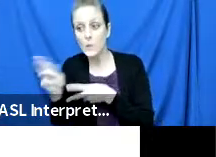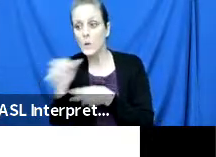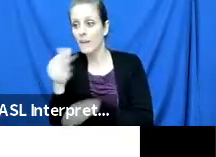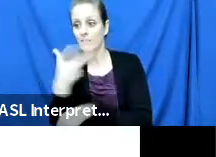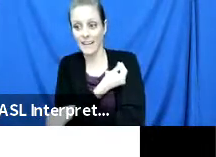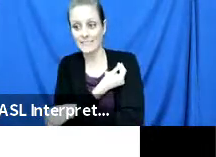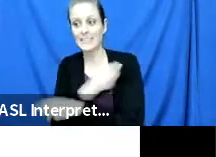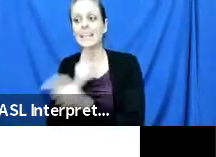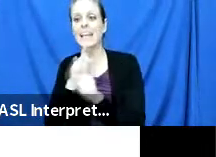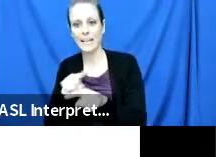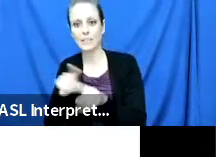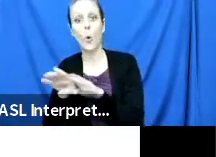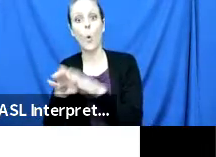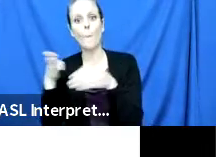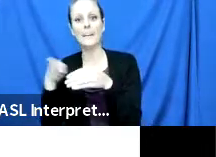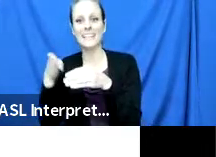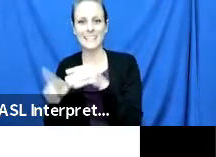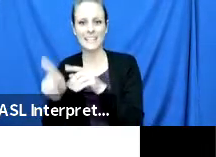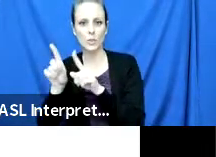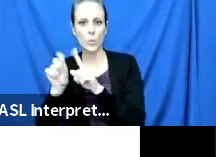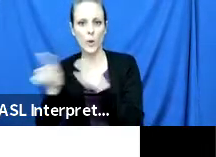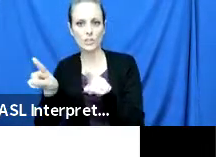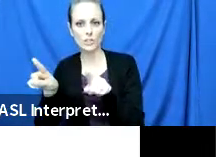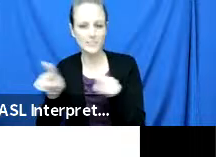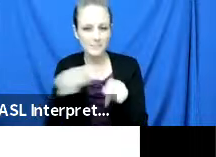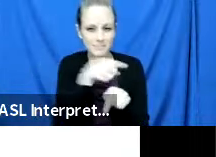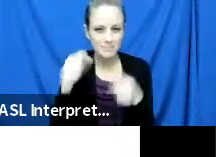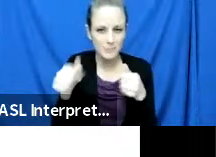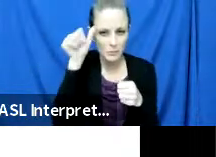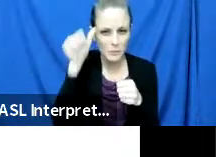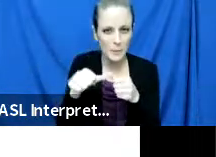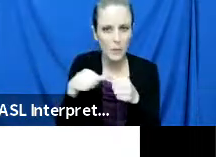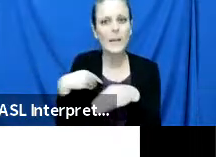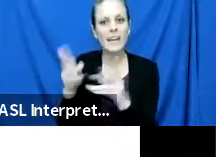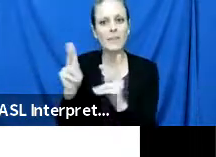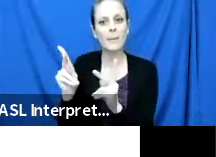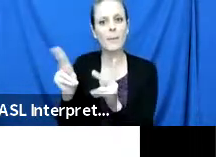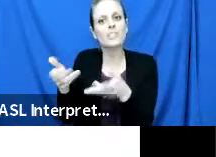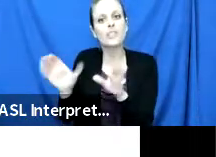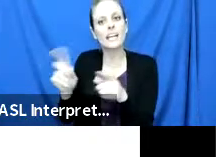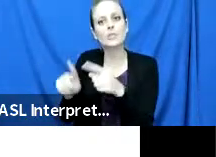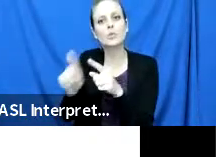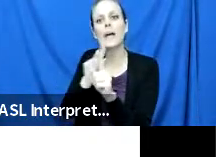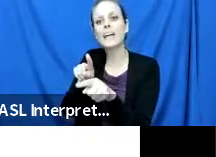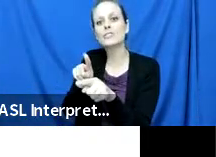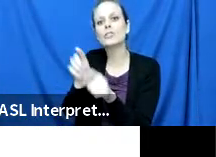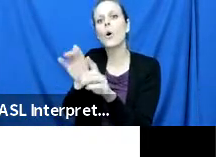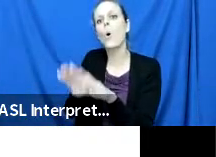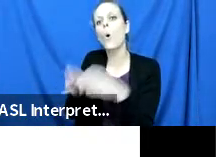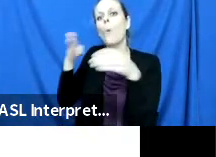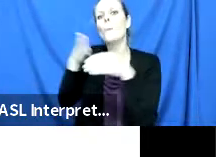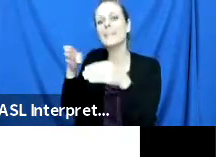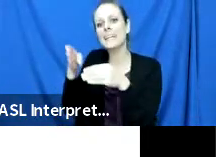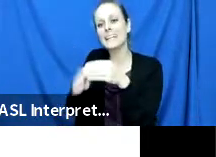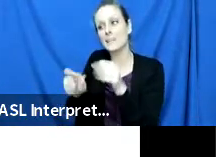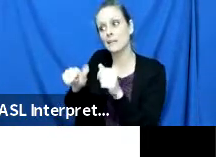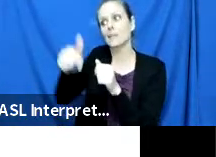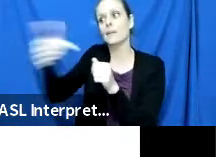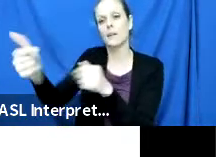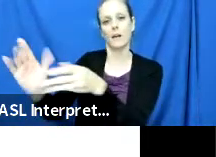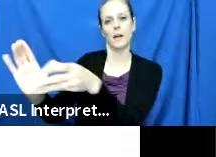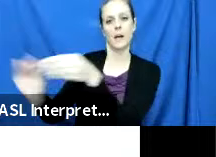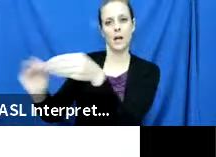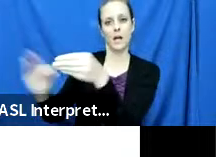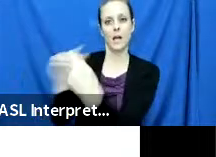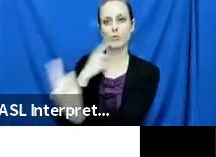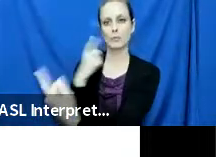as you might recall, we gave people a chance to answer questions in an open-ended way. And then